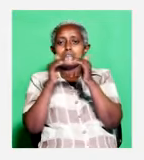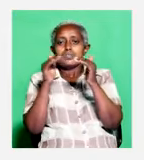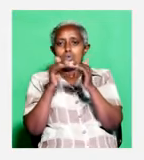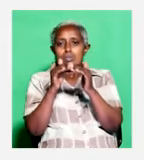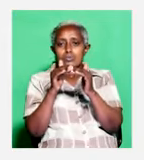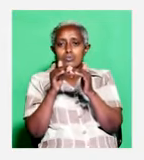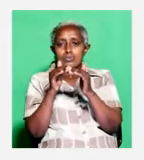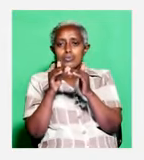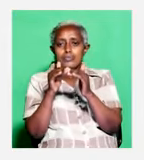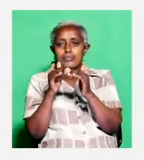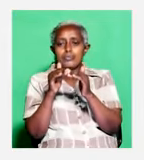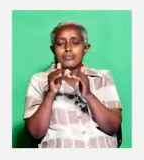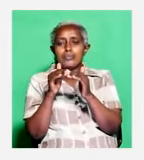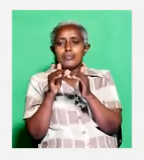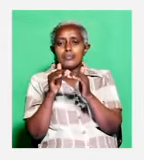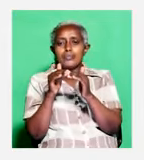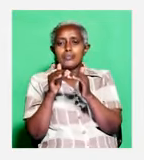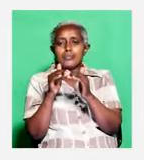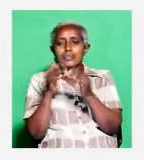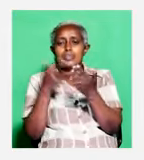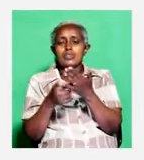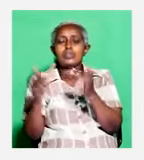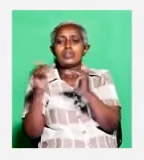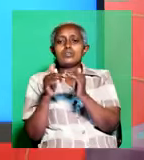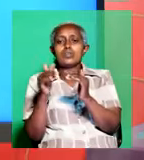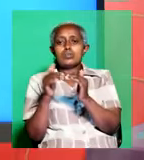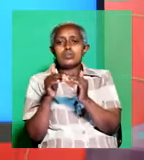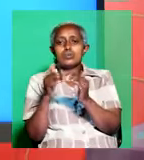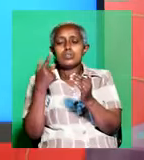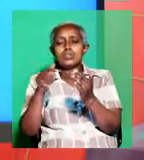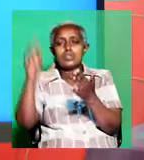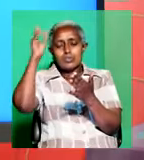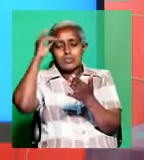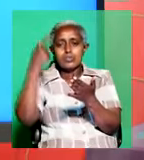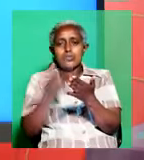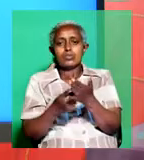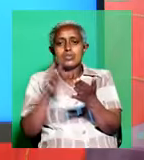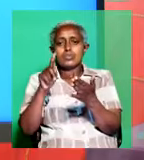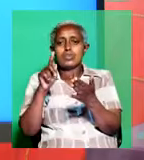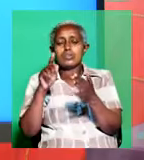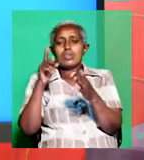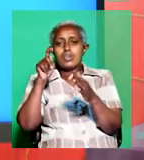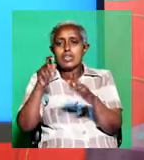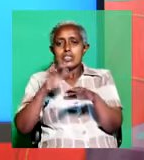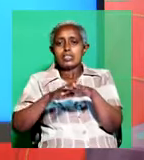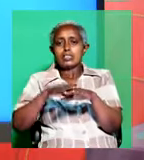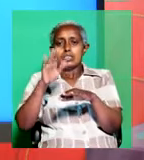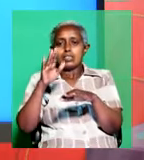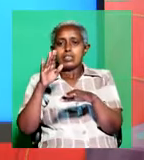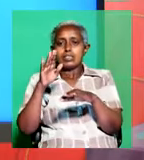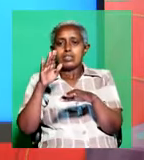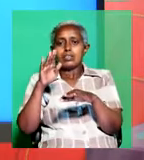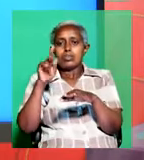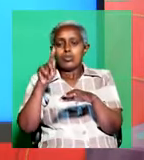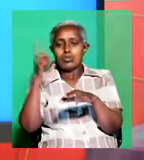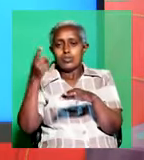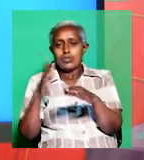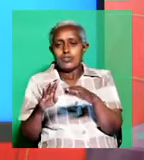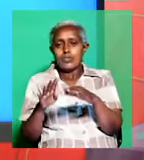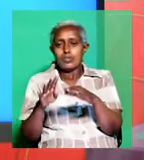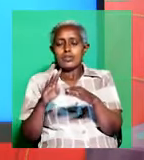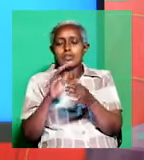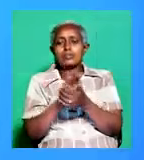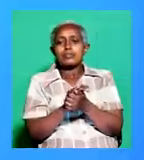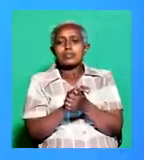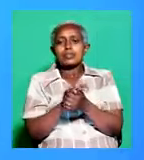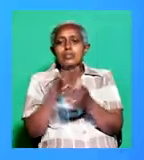to, it is this equal to the derivative of this one for x greater than part, greater than 1 over 4